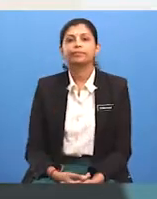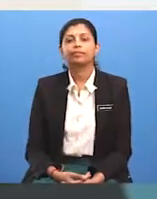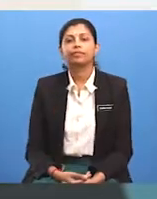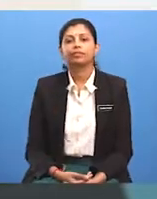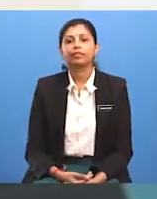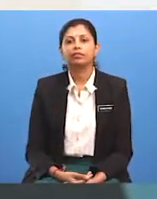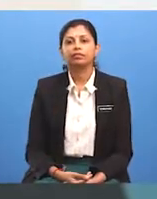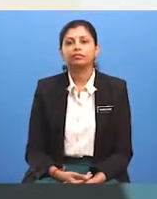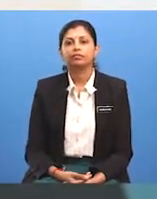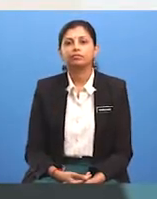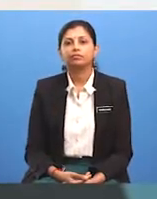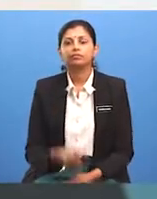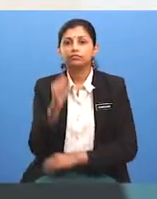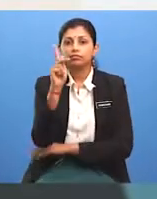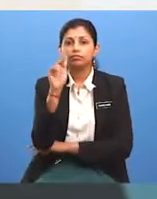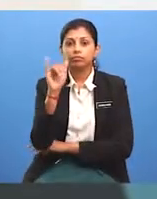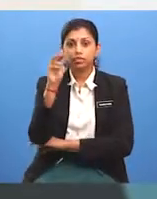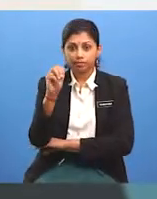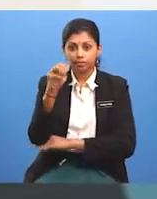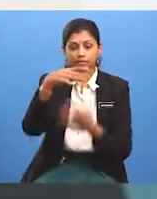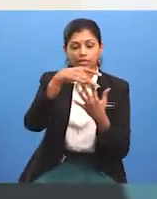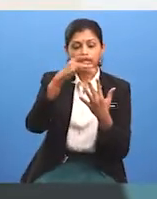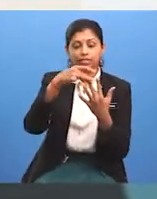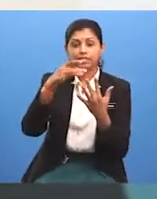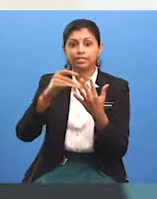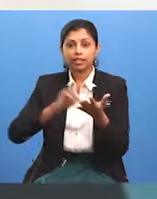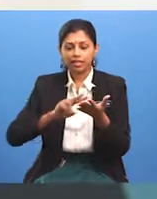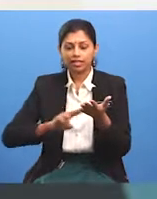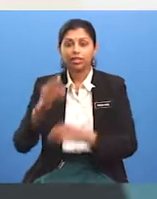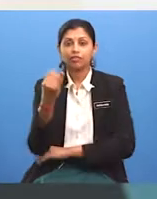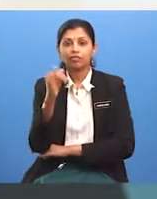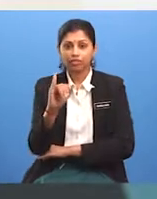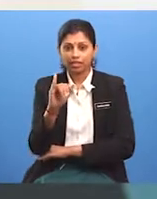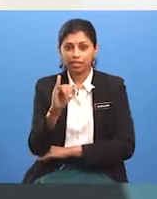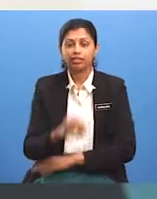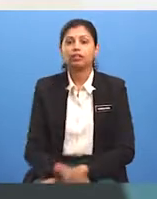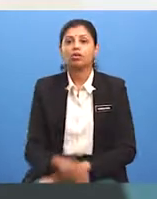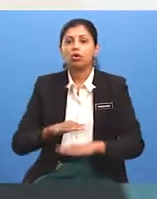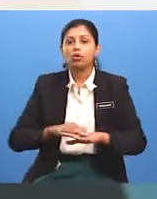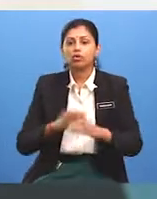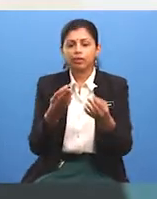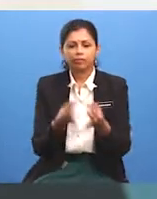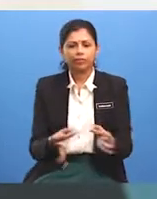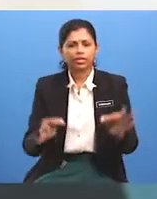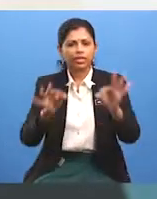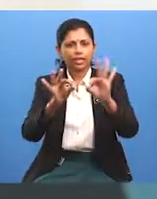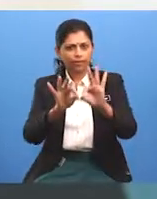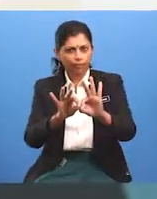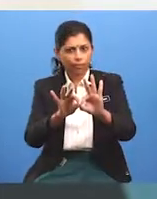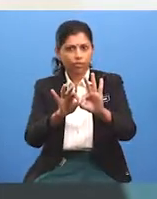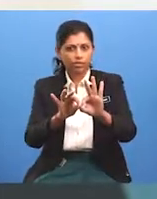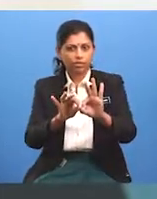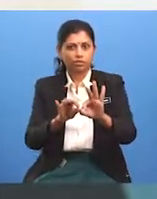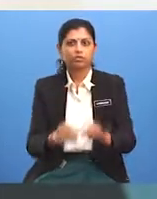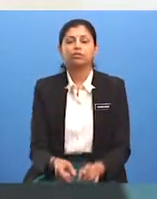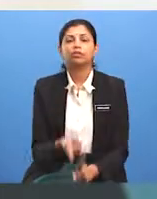Skimming involves selective reading of the most important sections of the